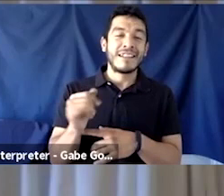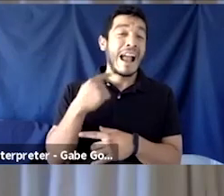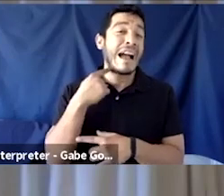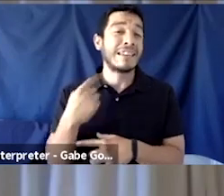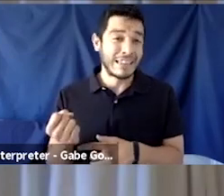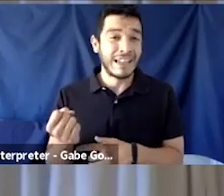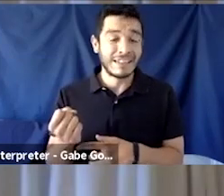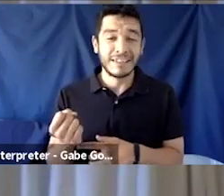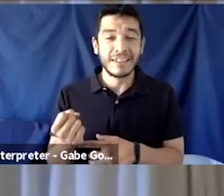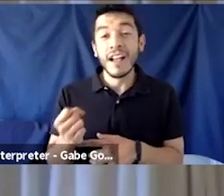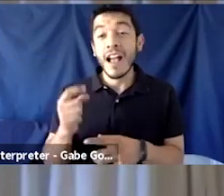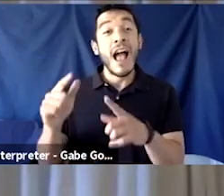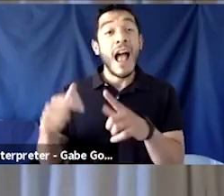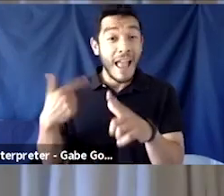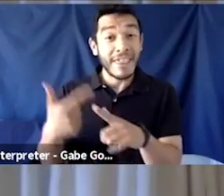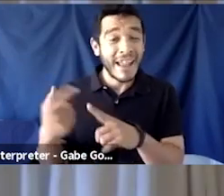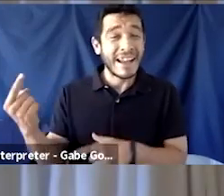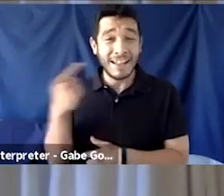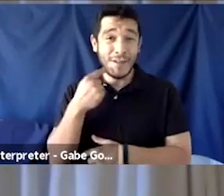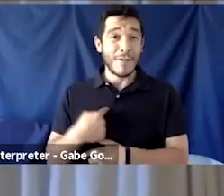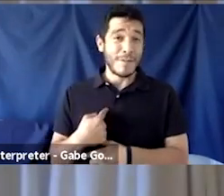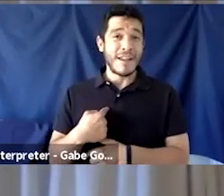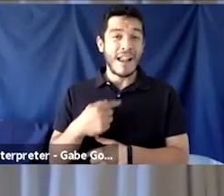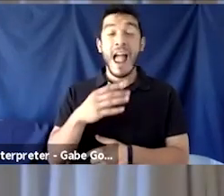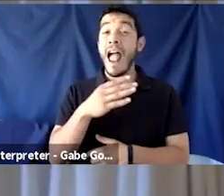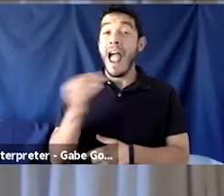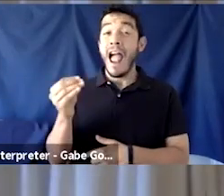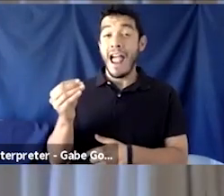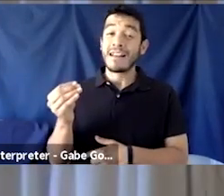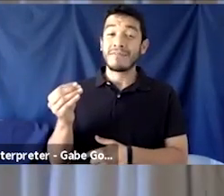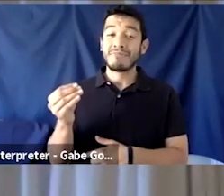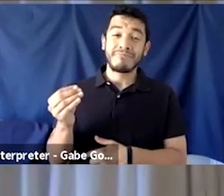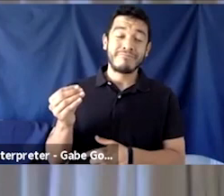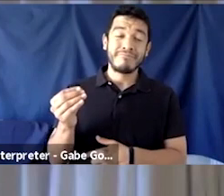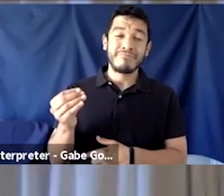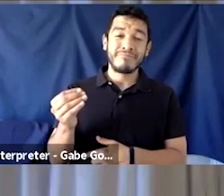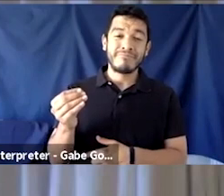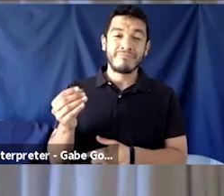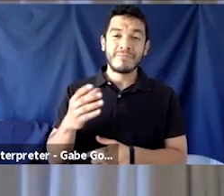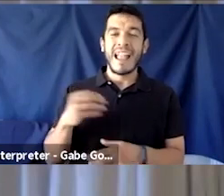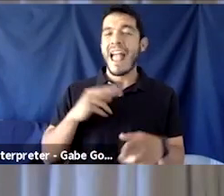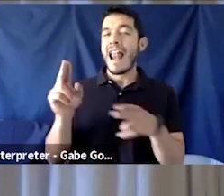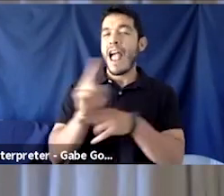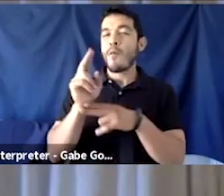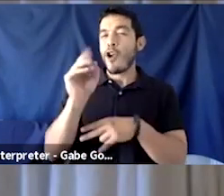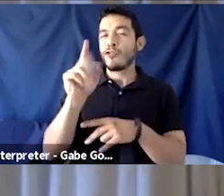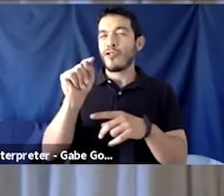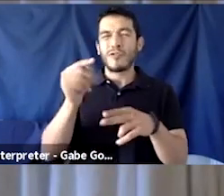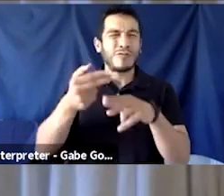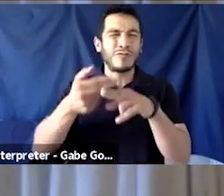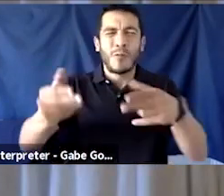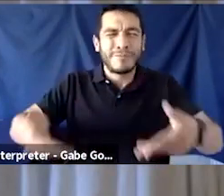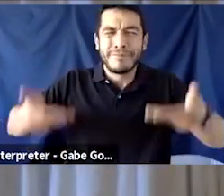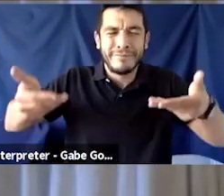And then he said, and you know, and I was wearing a skirt this big.